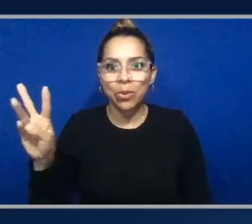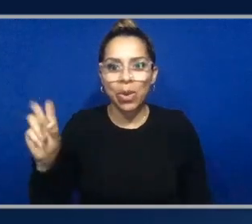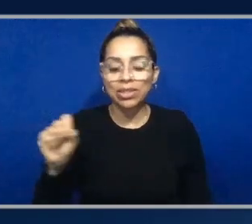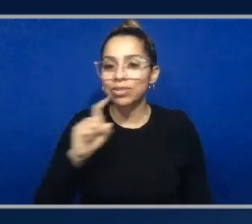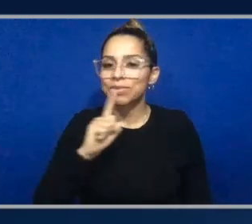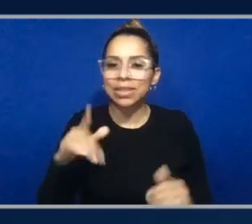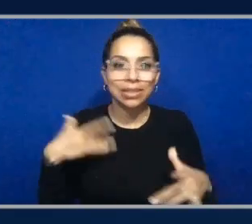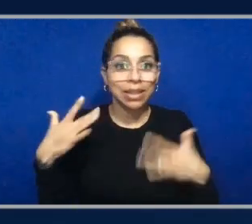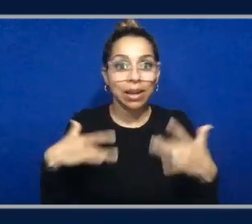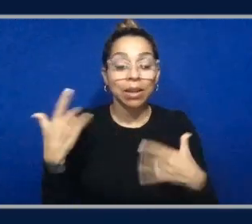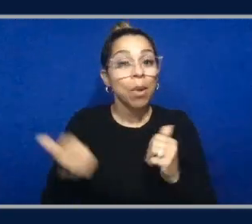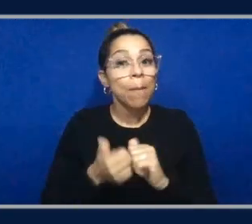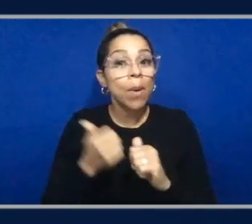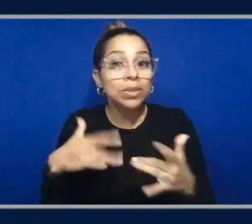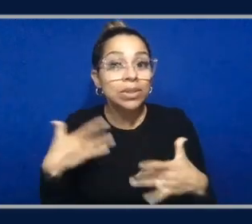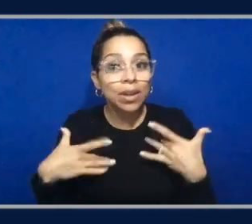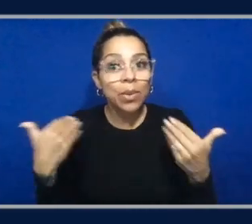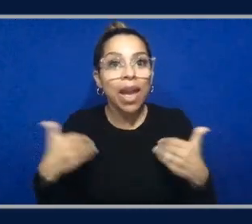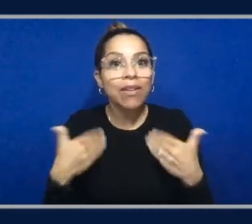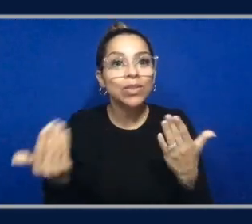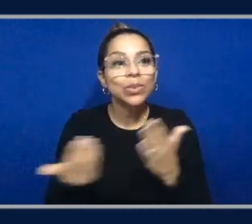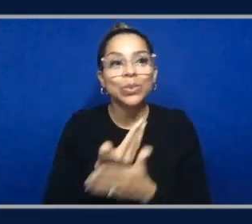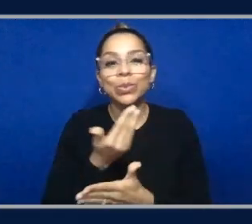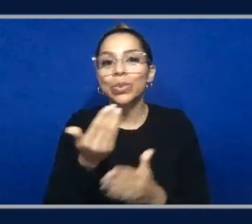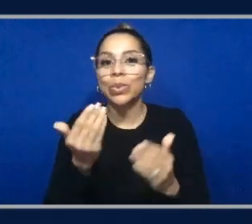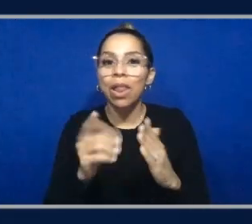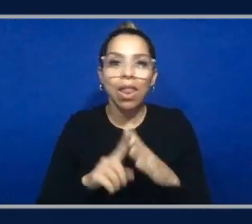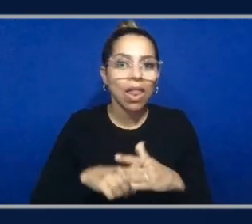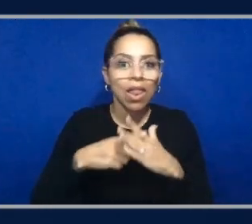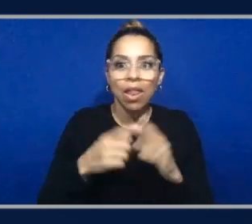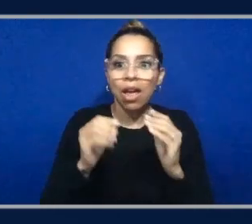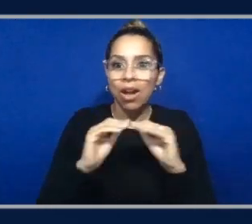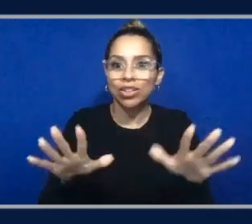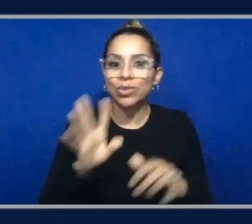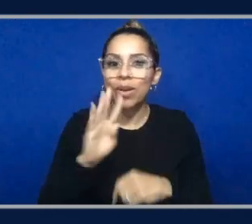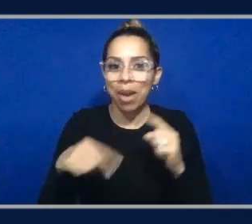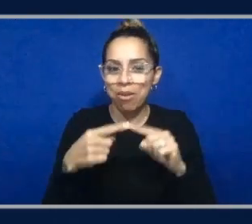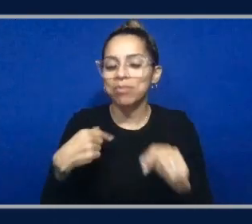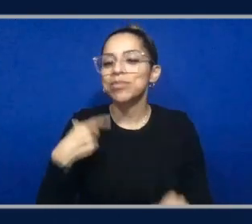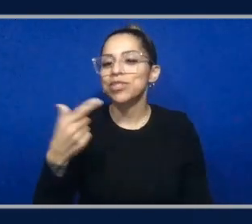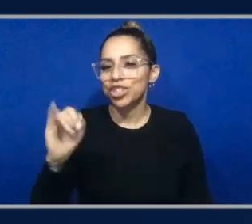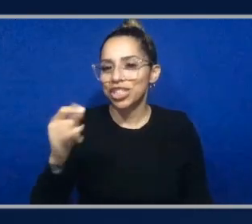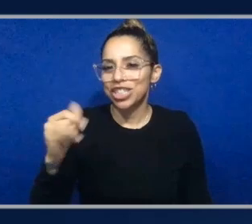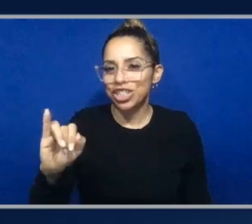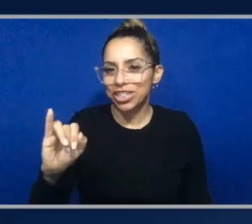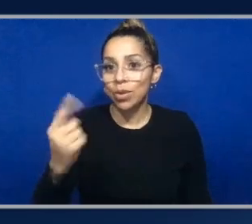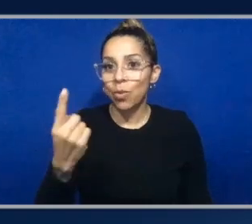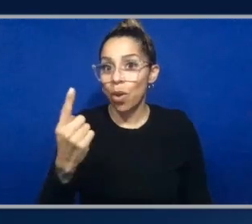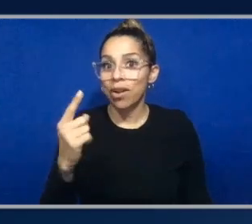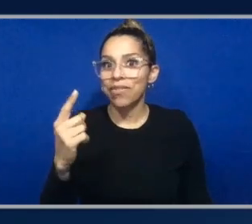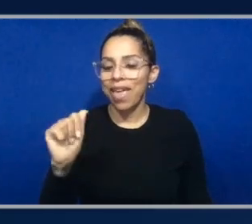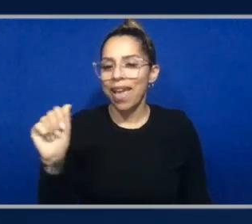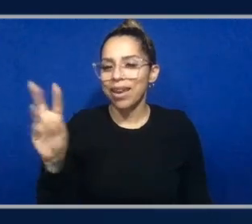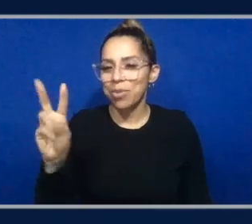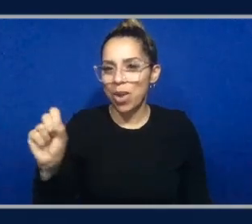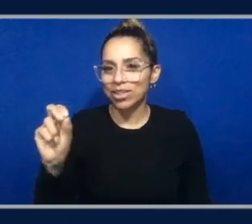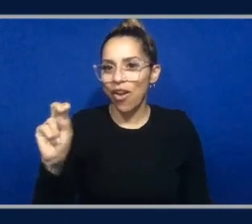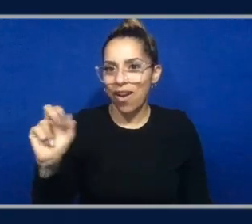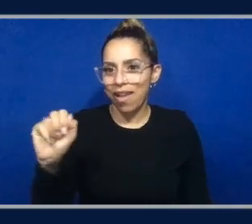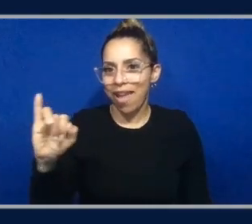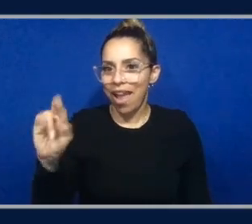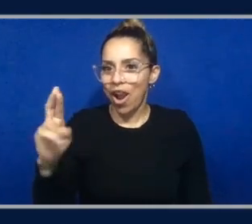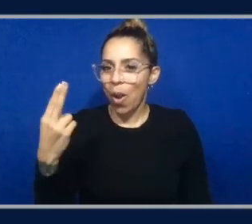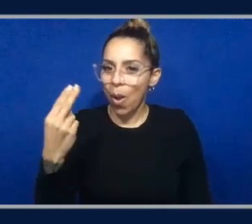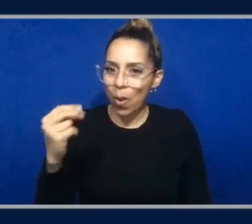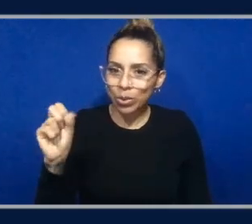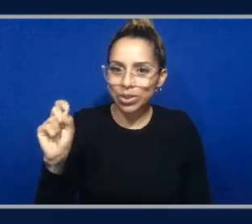have more launches to talk about. So, hi, my name is Gigi Behringer. I'm one of your AWS On Air hosts today. I'm here with my dear friend Jasmine.